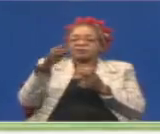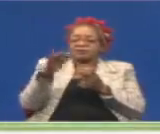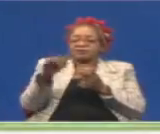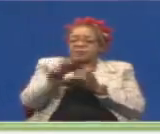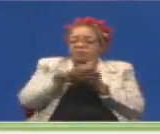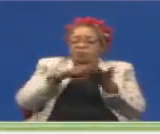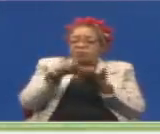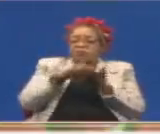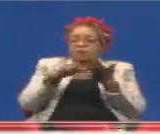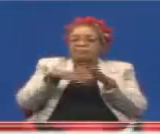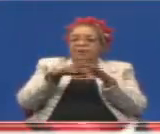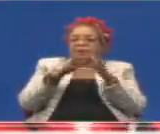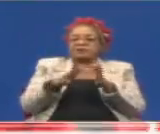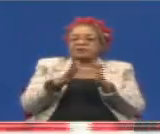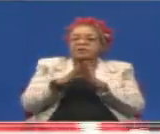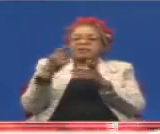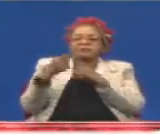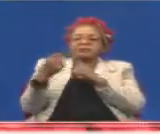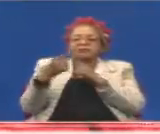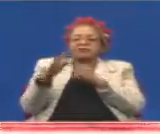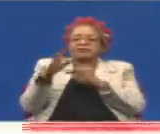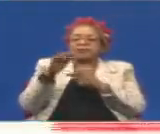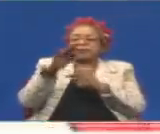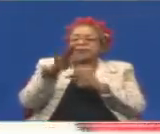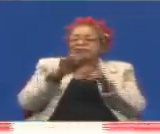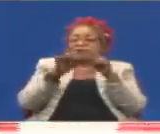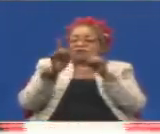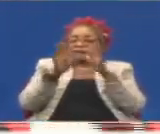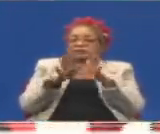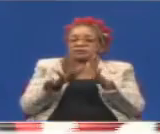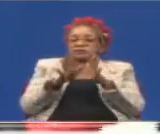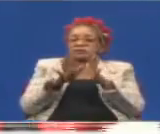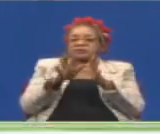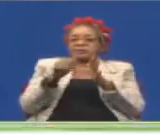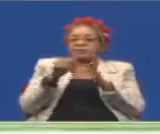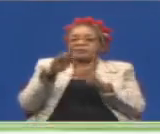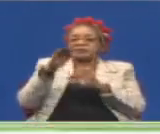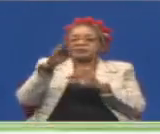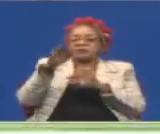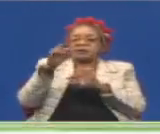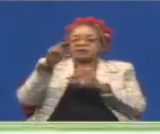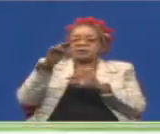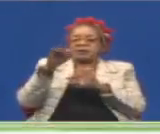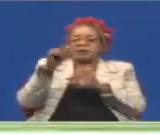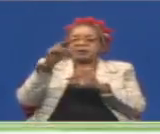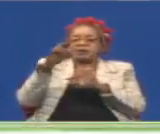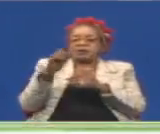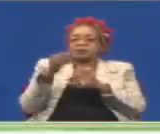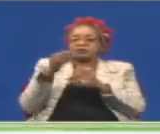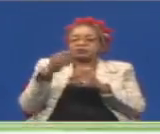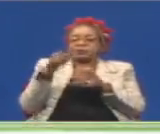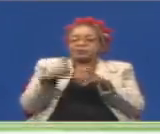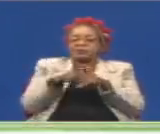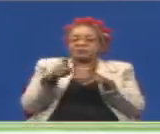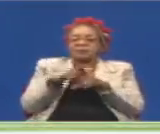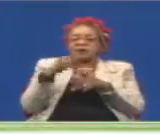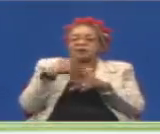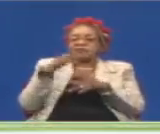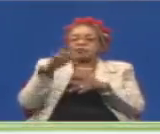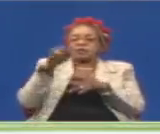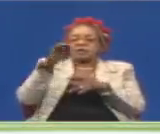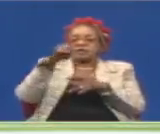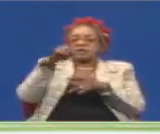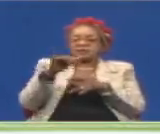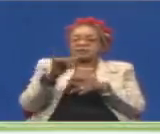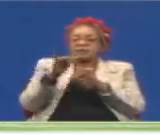local-based players and experienced 17 foreign-based players. Mona Lisa Anyango of Zetex Sparks, Katsingaira of Linzi Starlets,